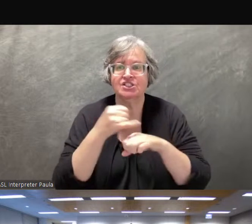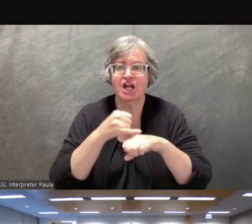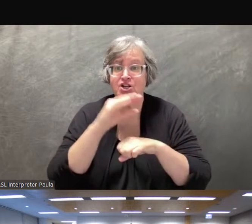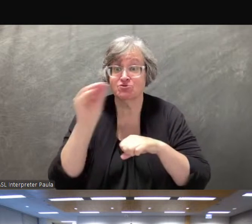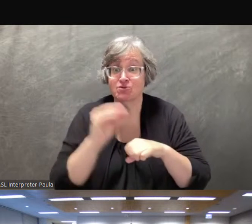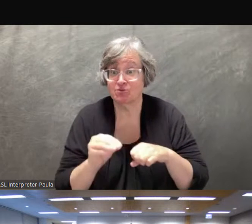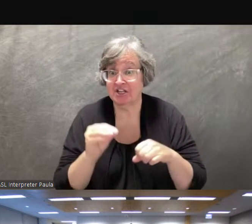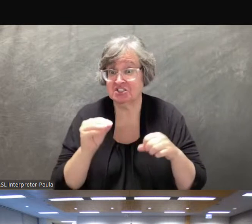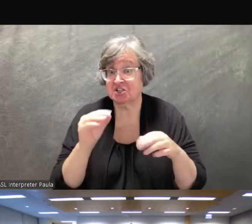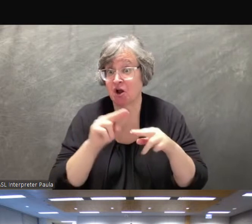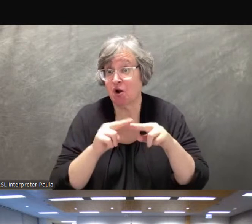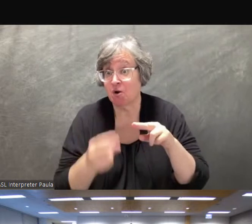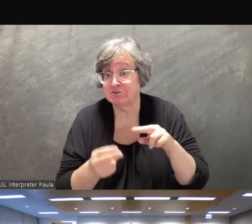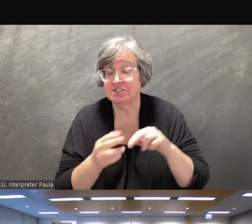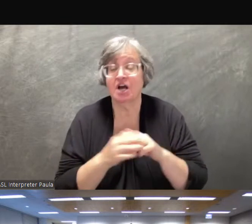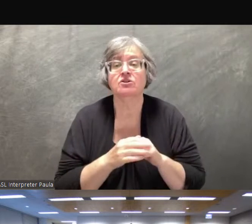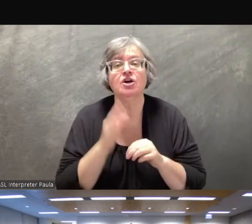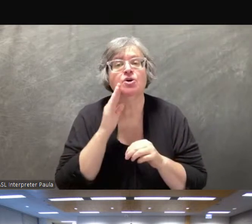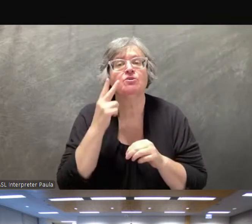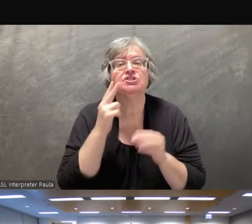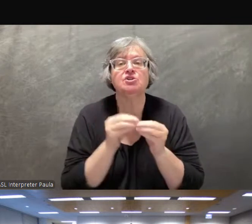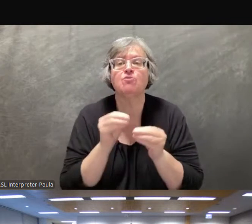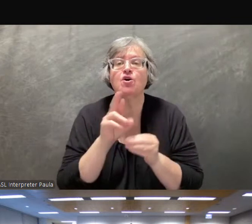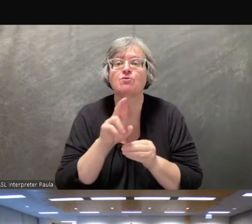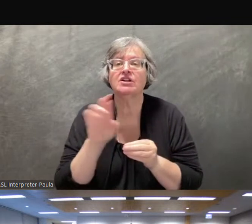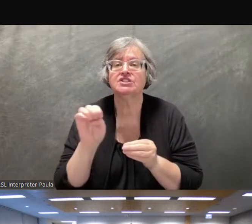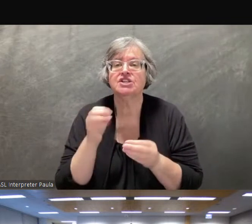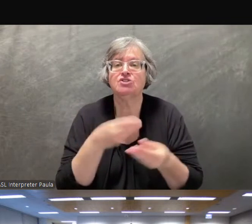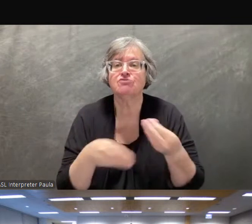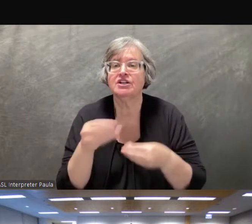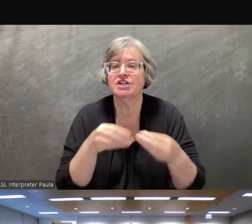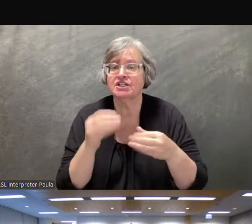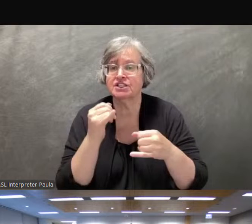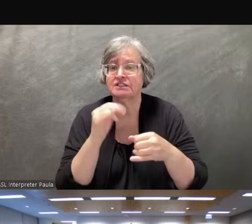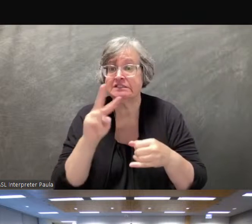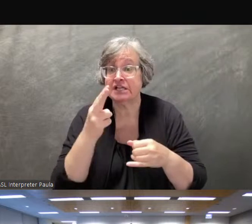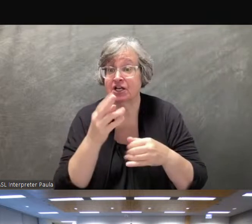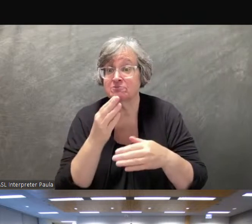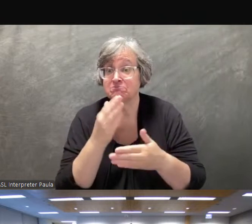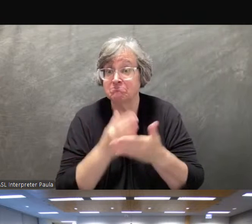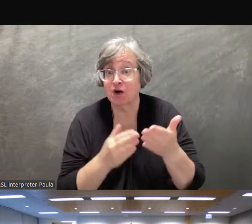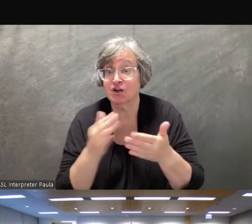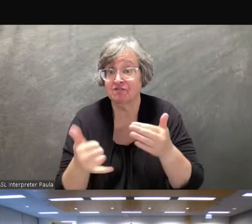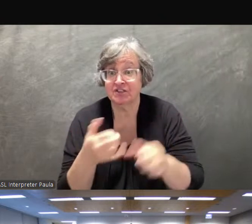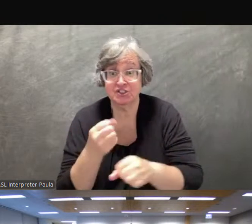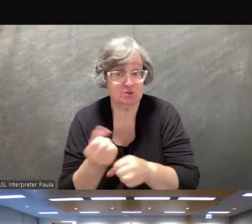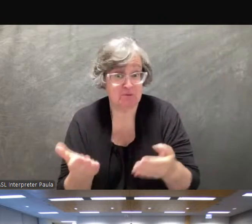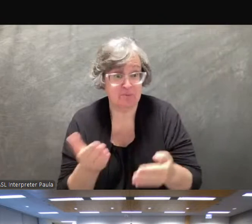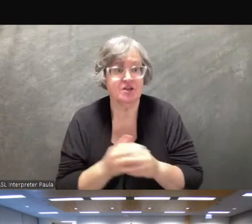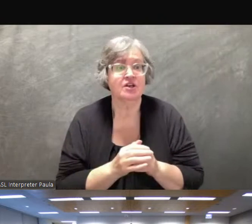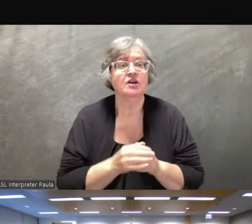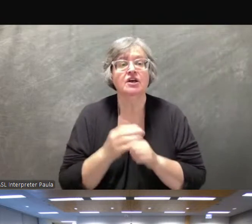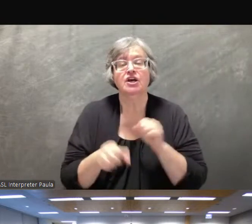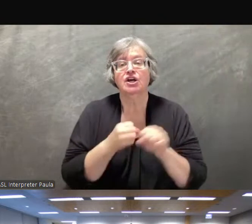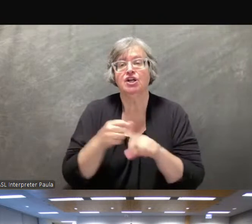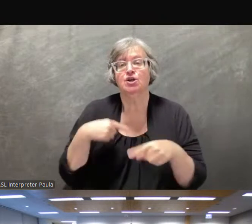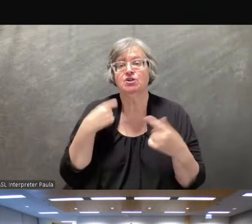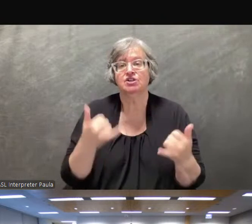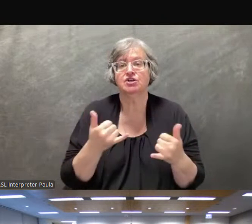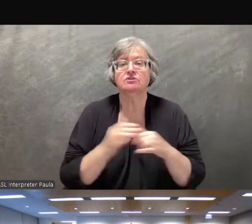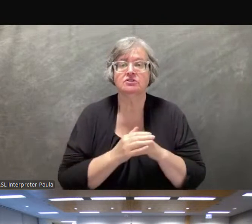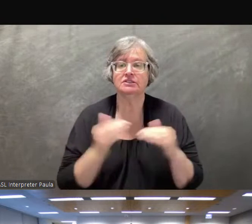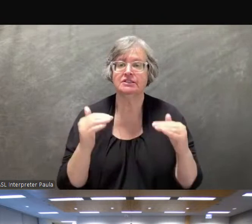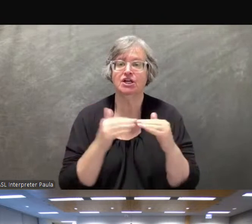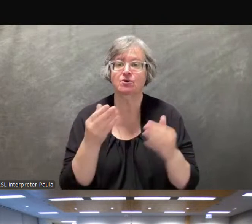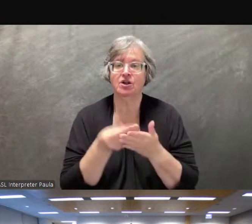might see additional real estate transactions here in the second half of the year. And then year to date, again, pretty much right